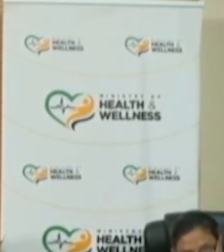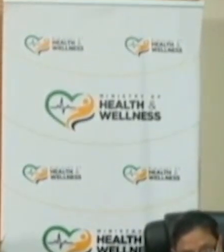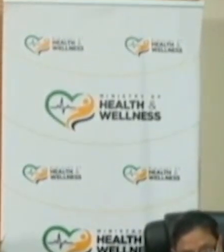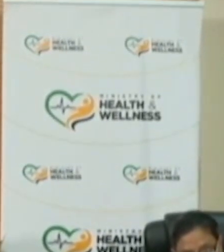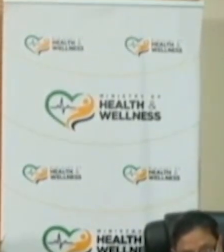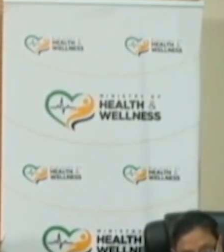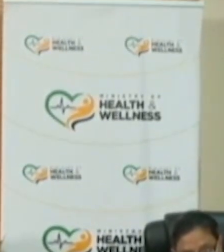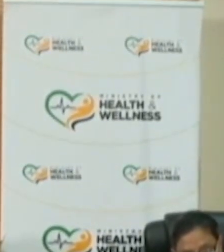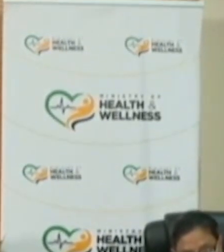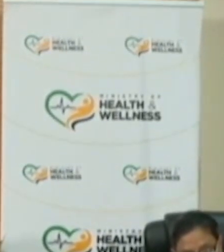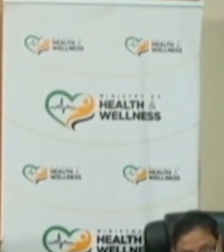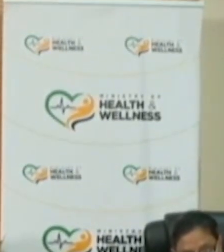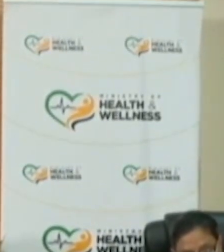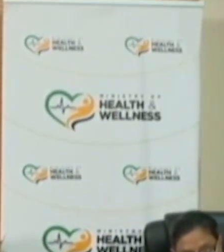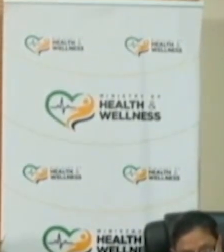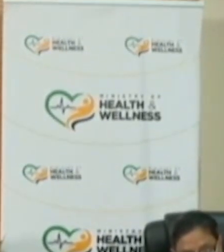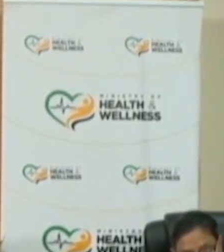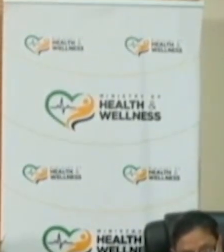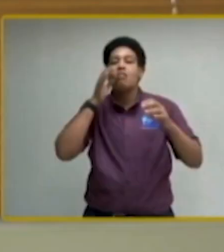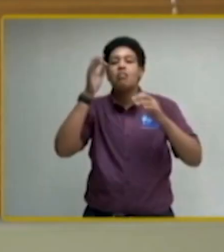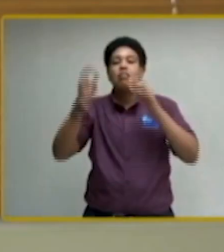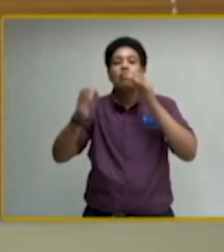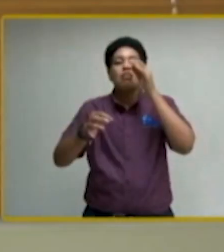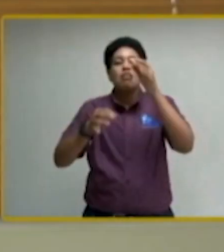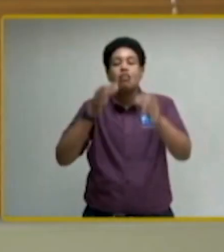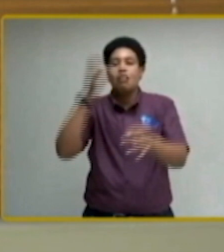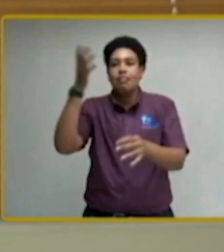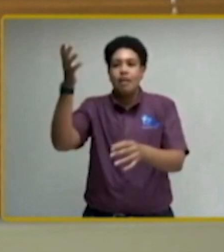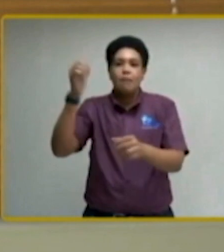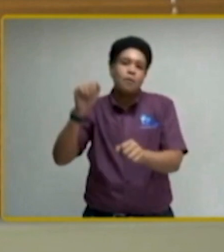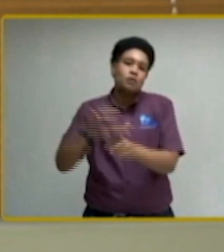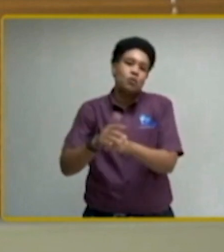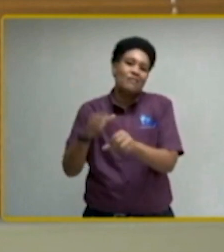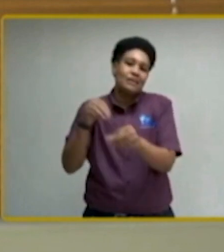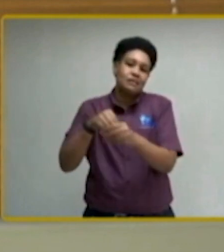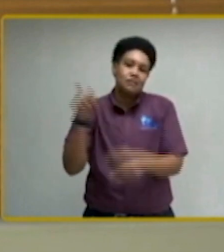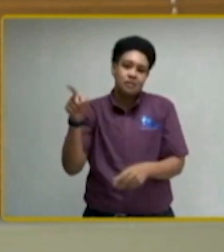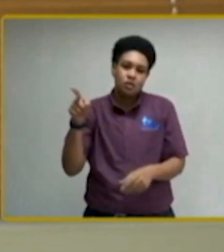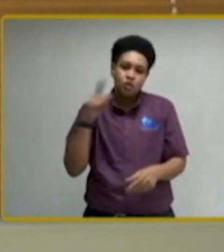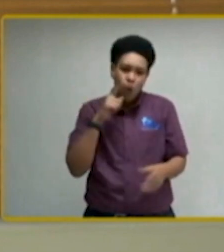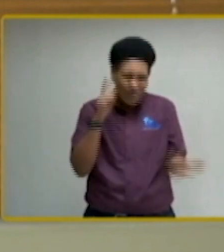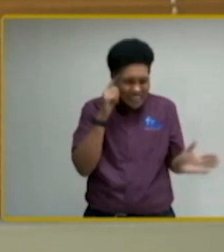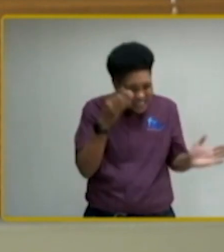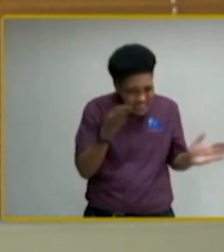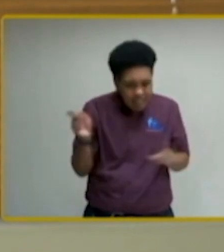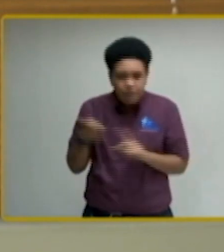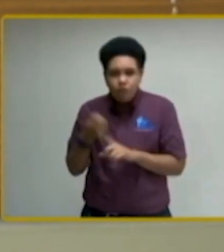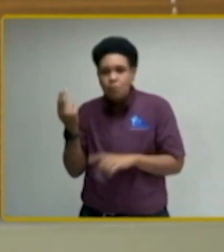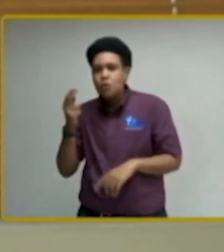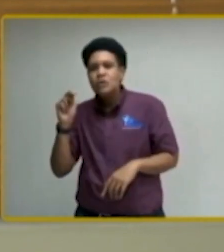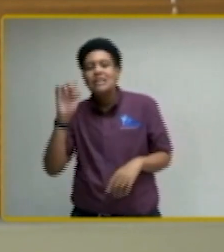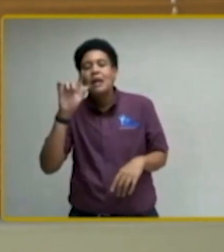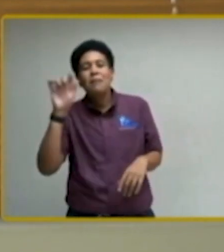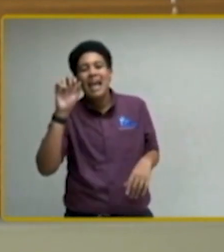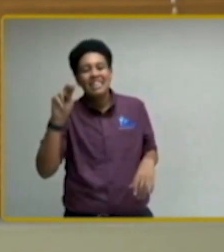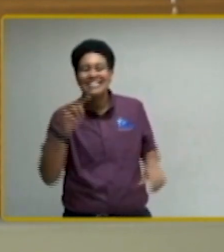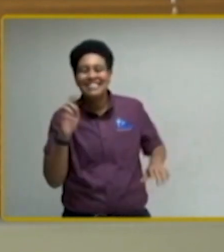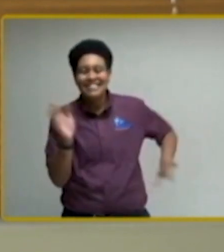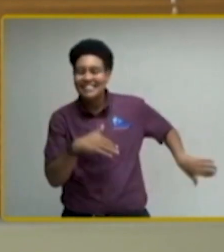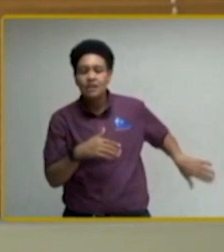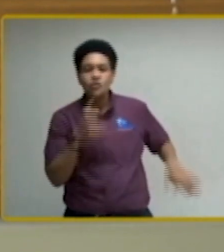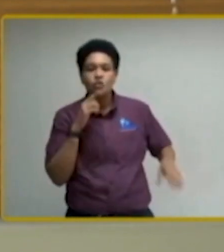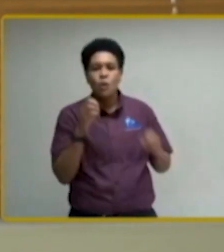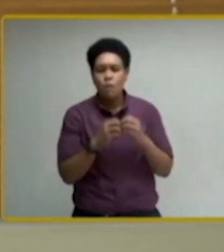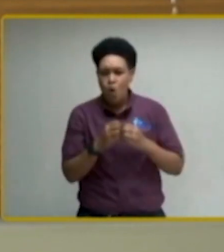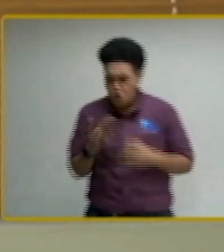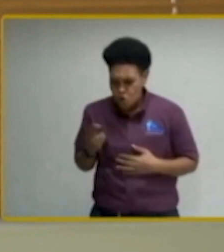cause the release of contaminated droplets into the air. And so there has been a move away from using nebulizations